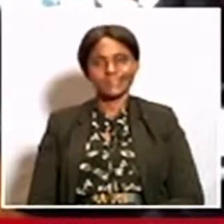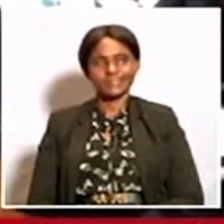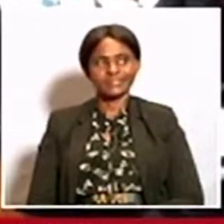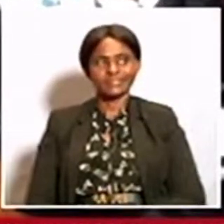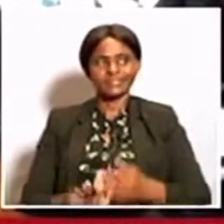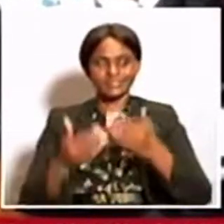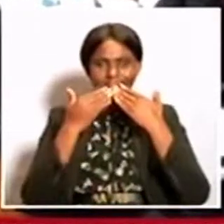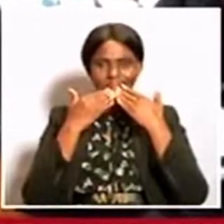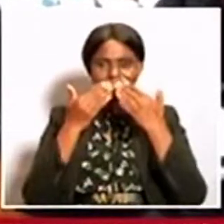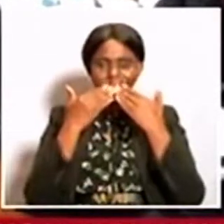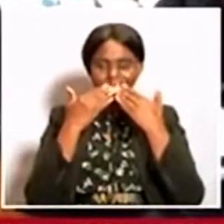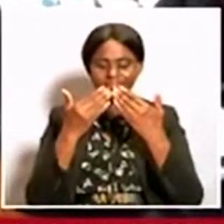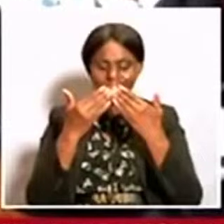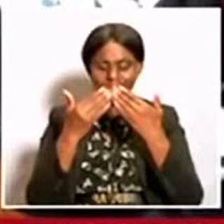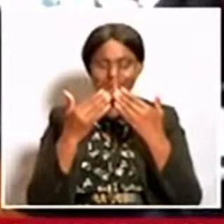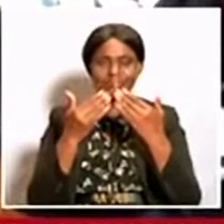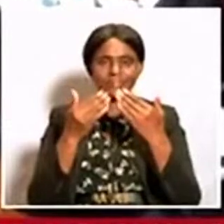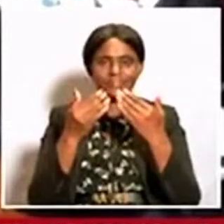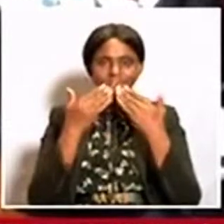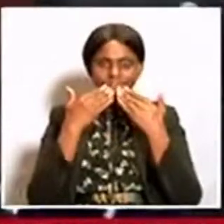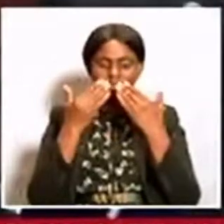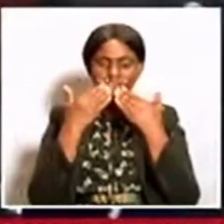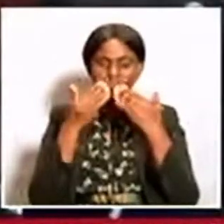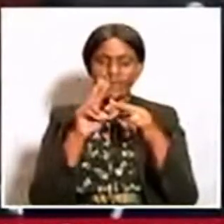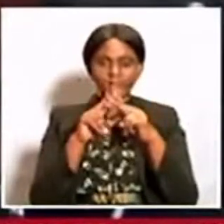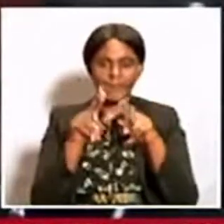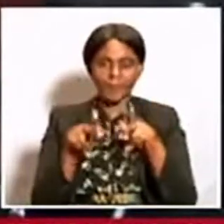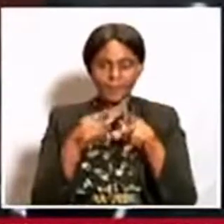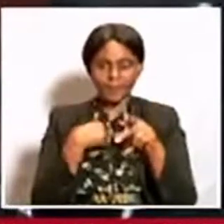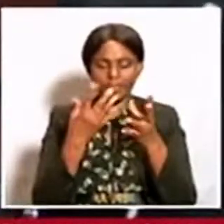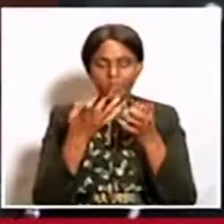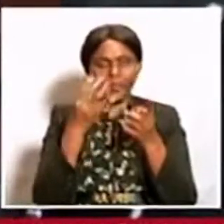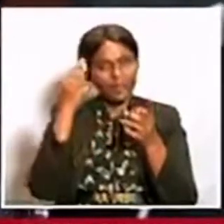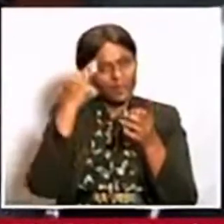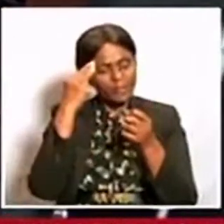Thank you, Honorable Chairperson. I want to find out